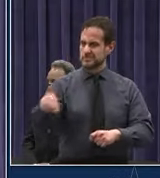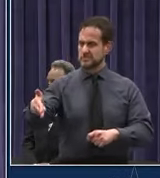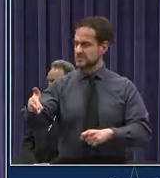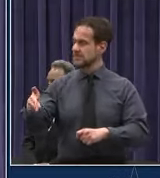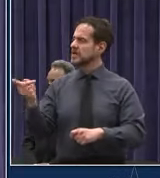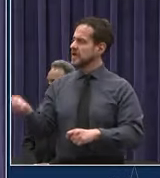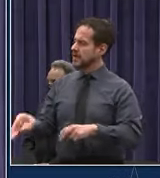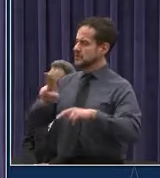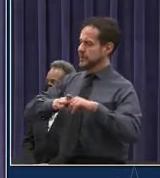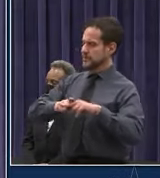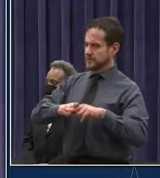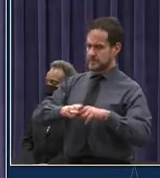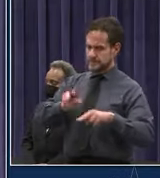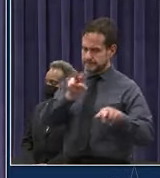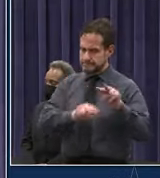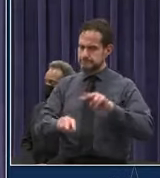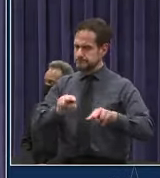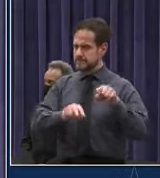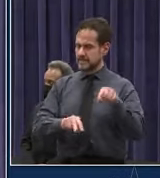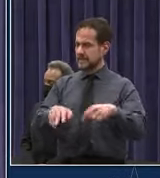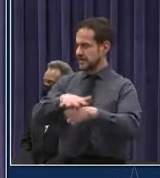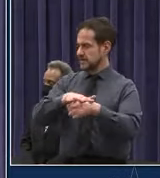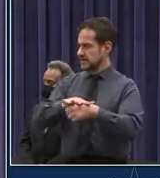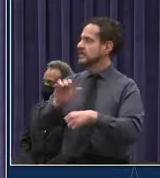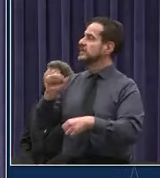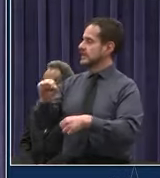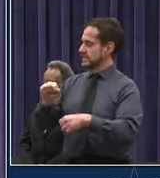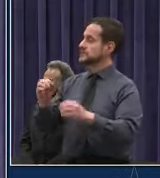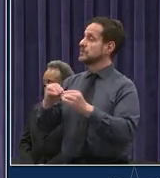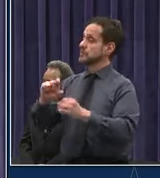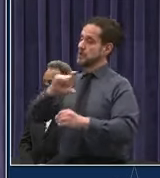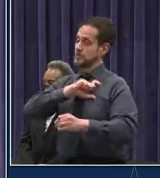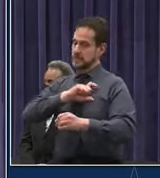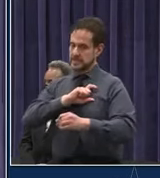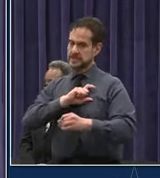Hi. Can I have Superintendent Brown and then the mayor?